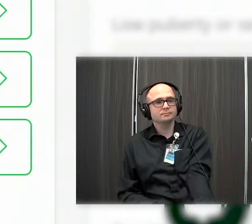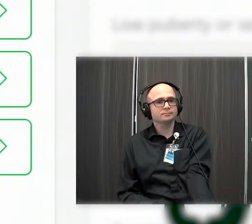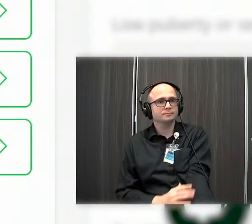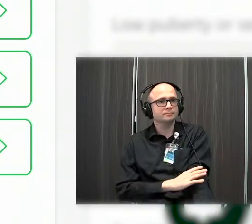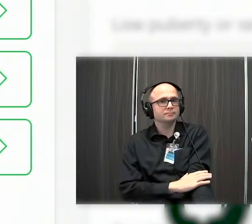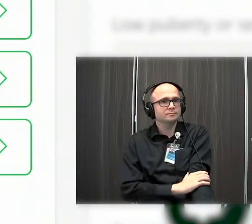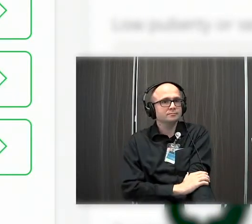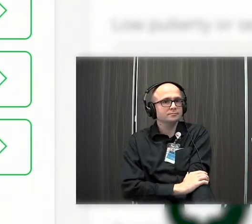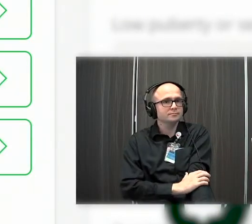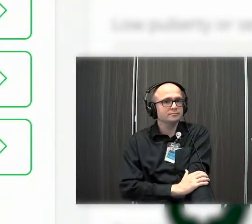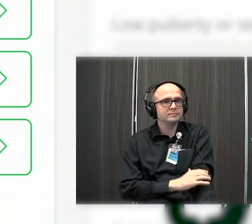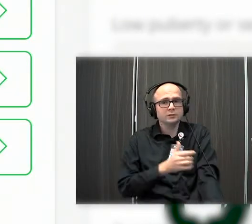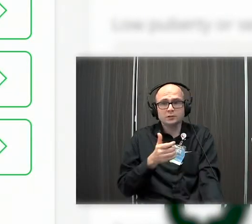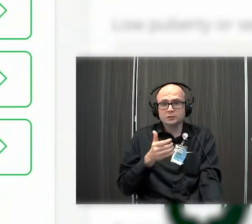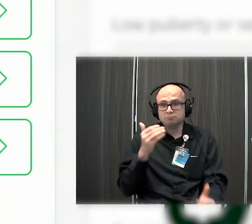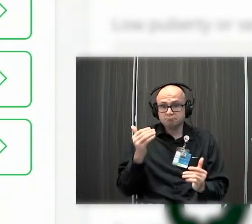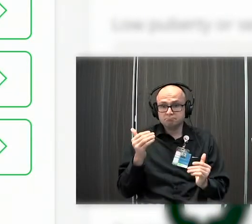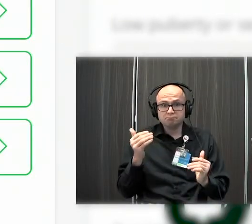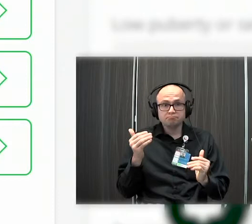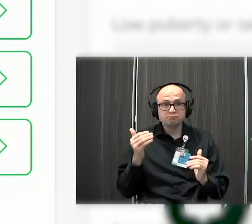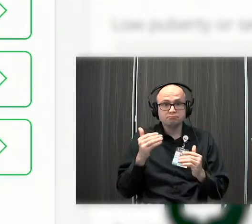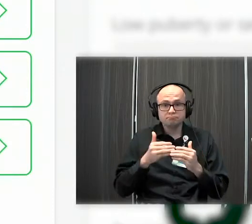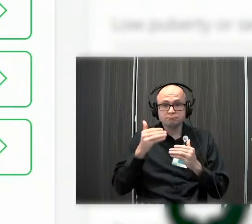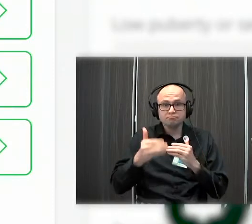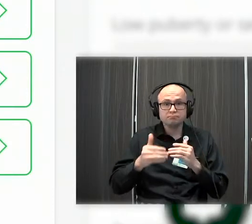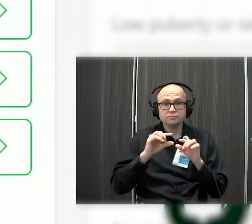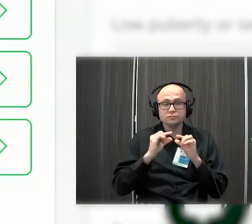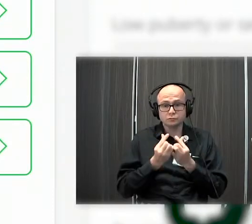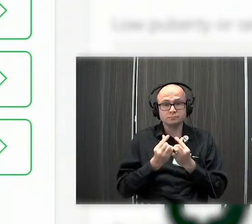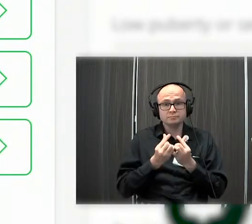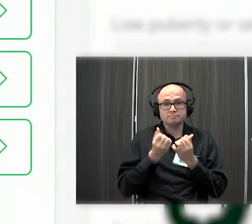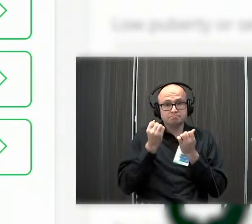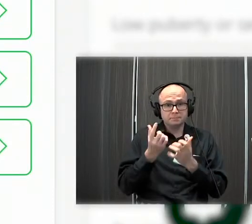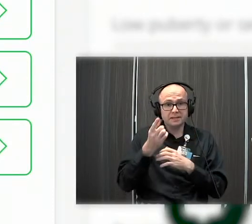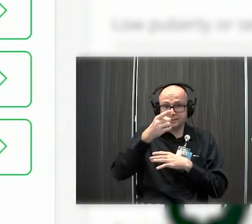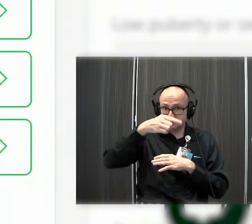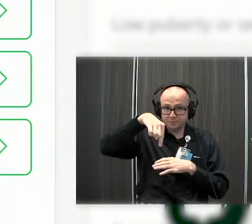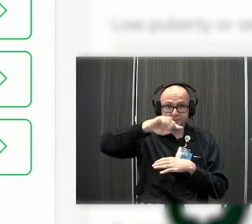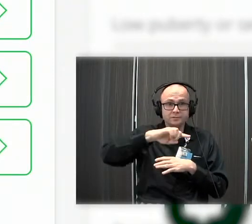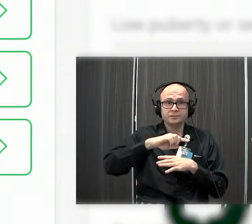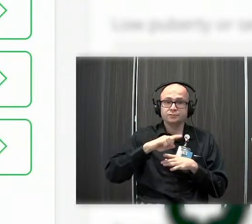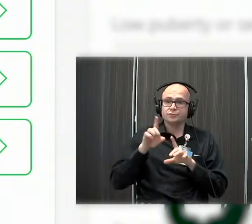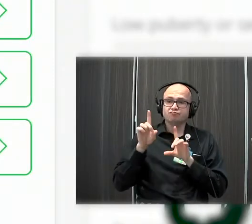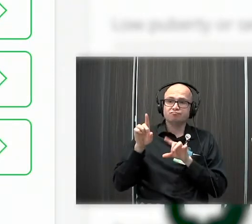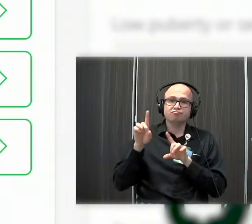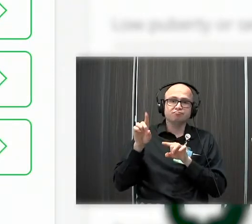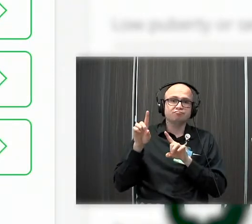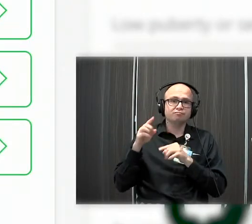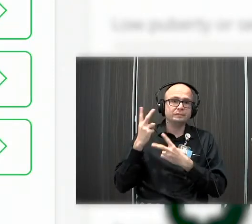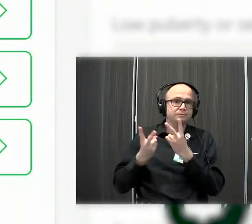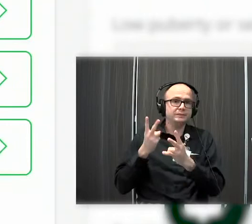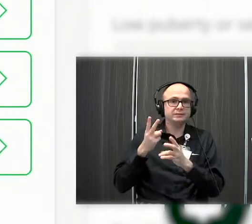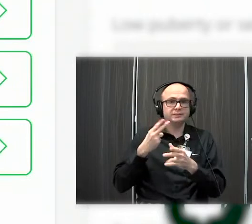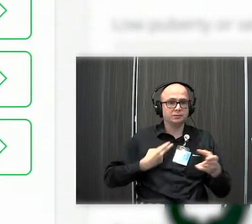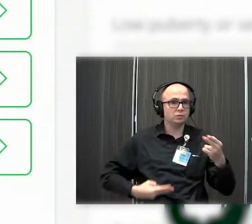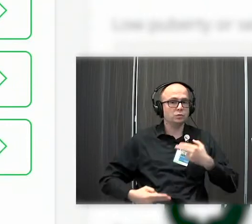Do I just advance? So it looks like of this group, quite a number of you regularly see an